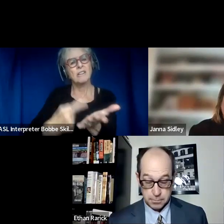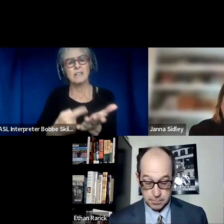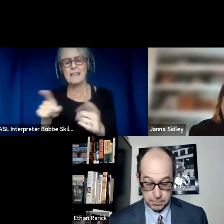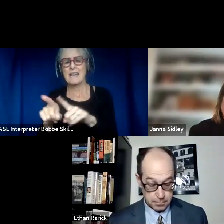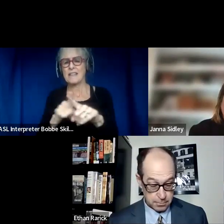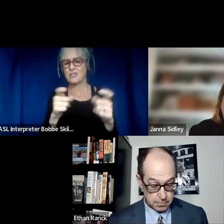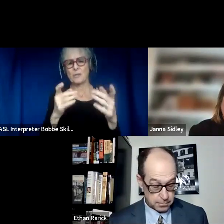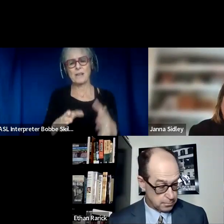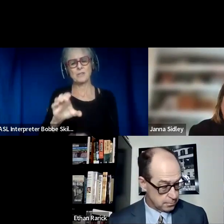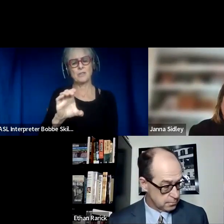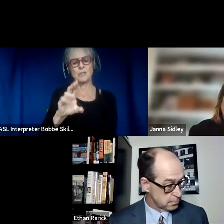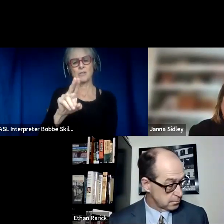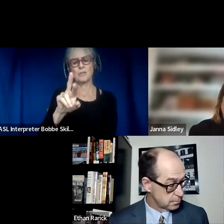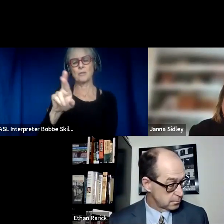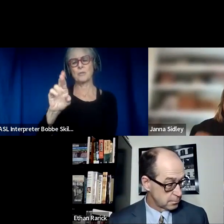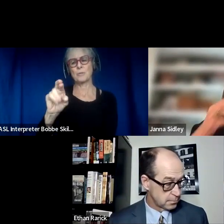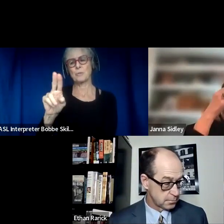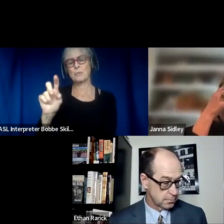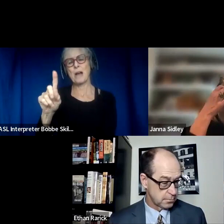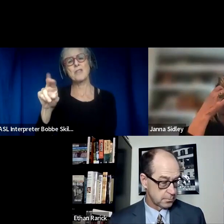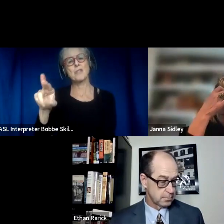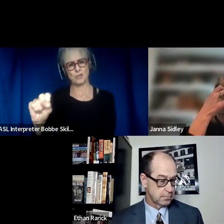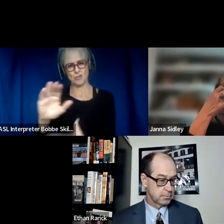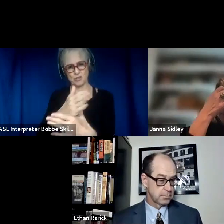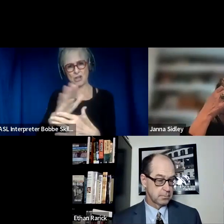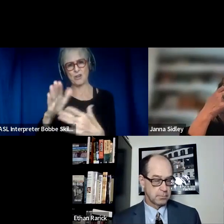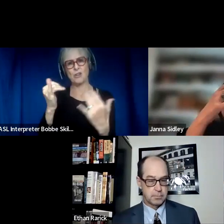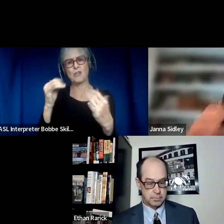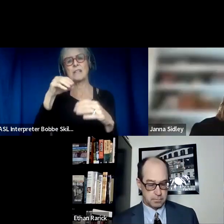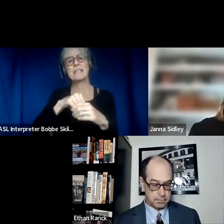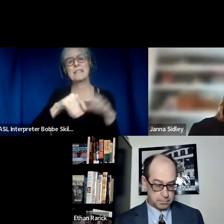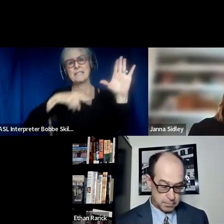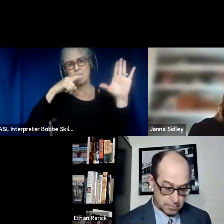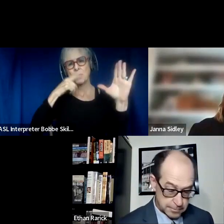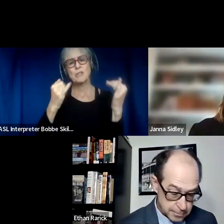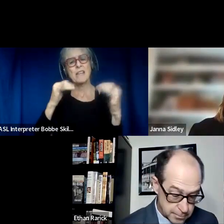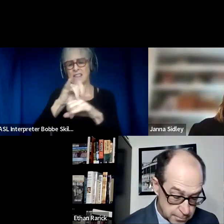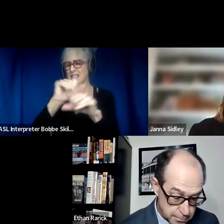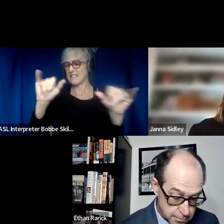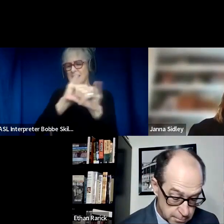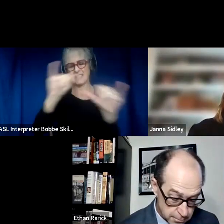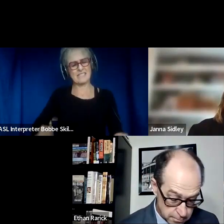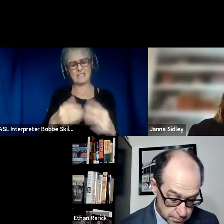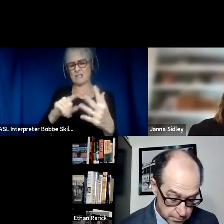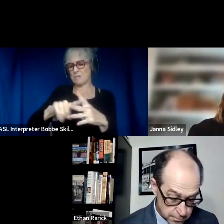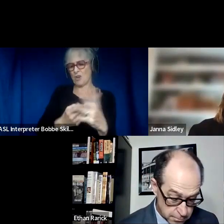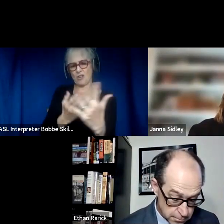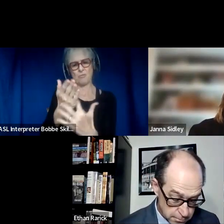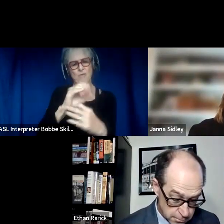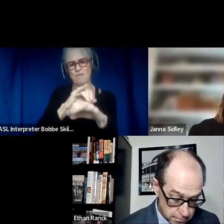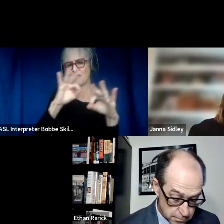Director Carruthers shared at the beginning of his testimony, that the system started through families and